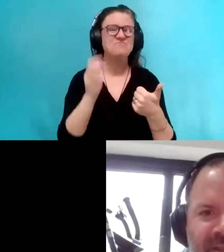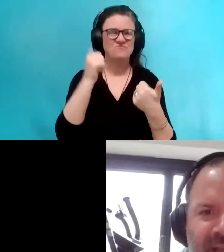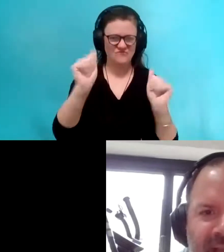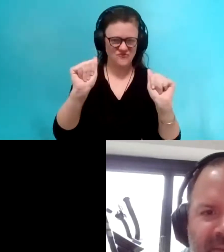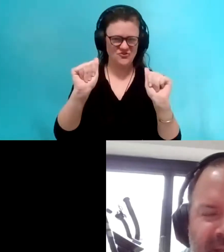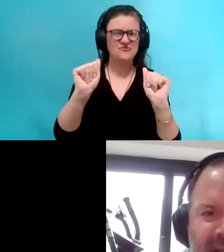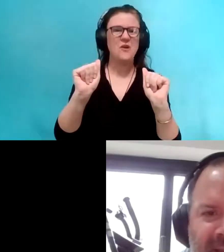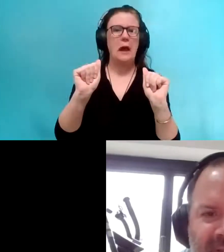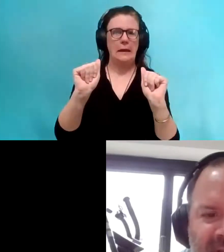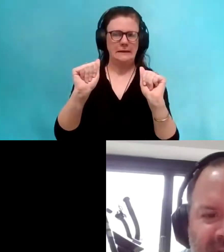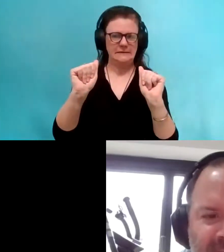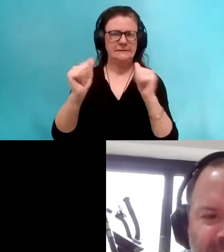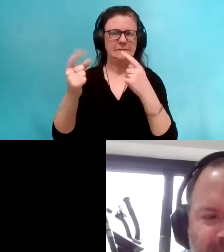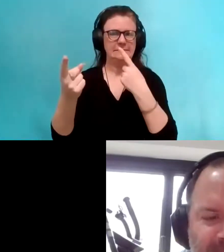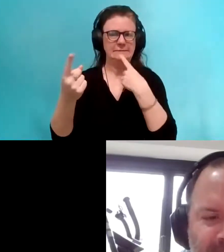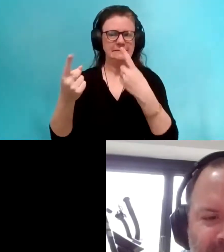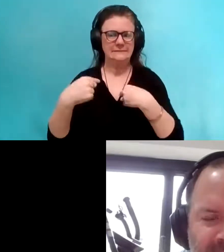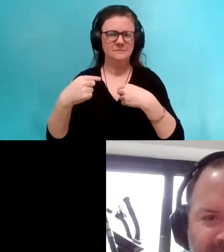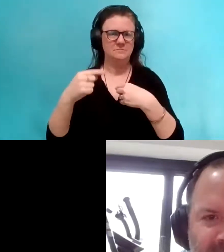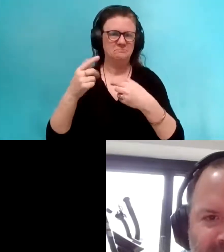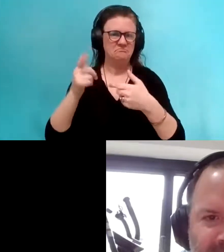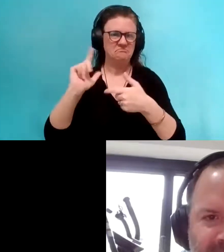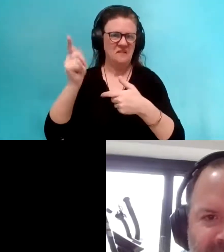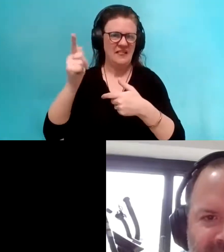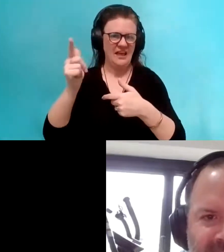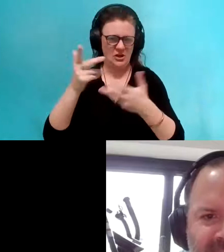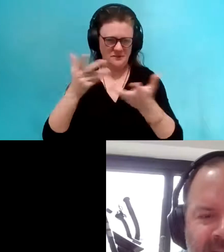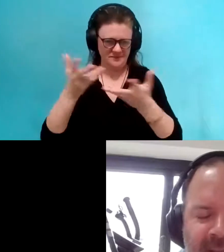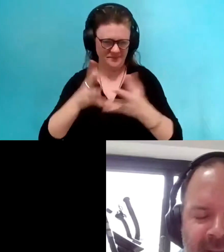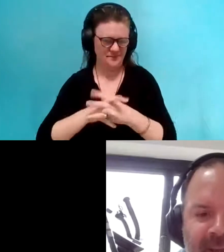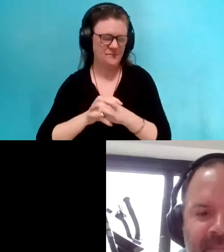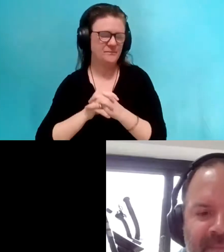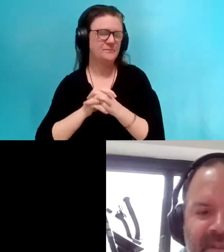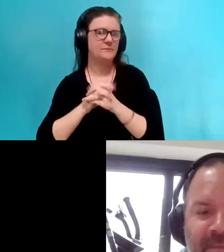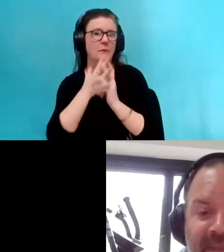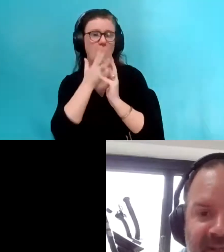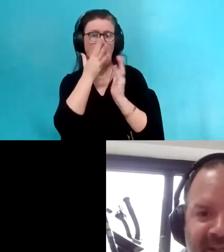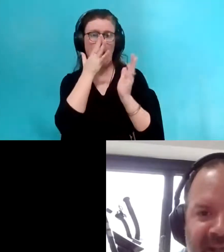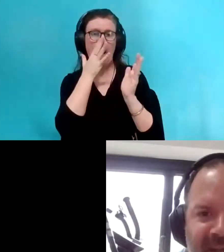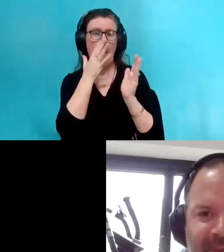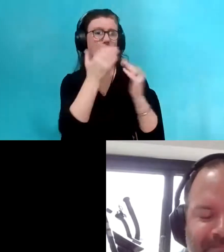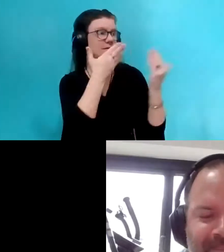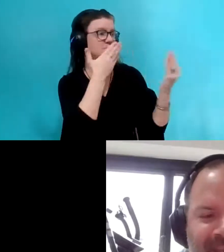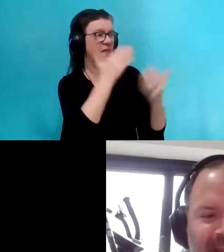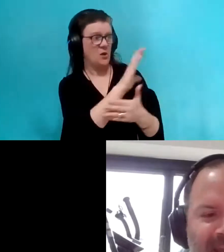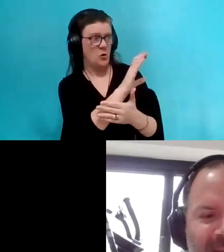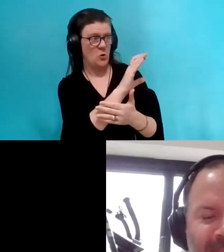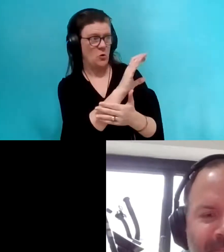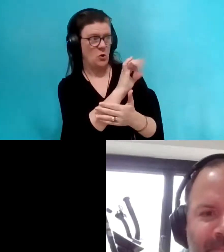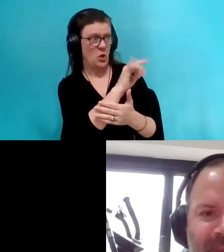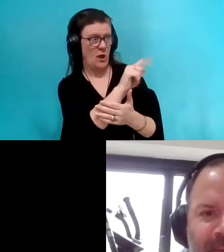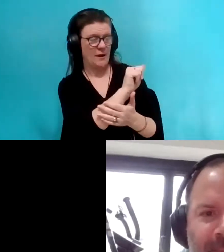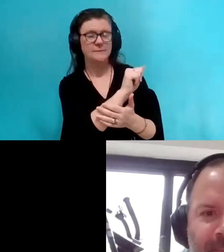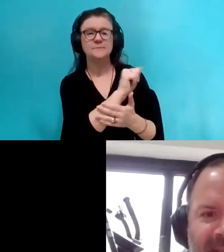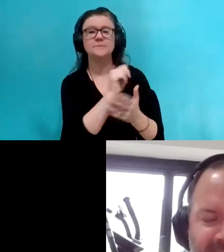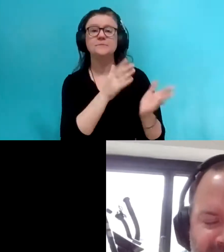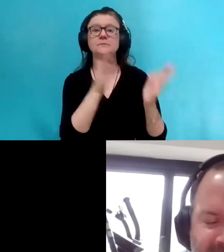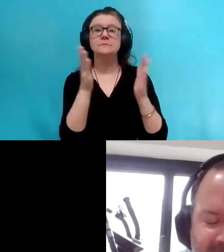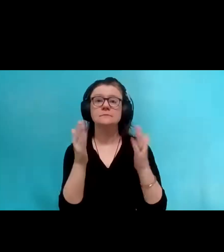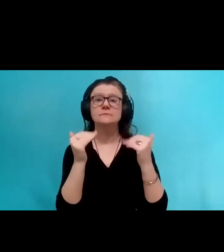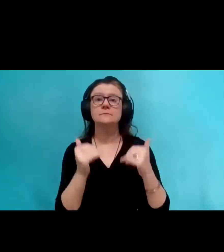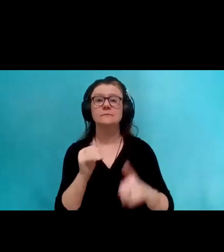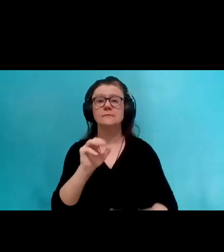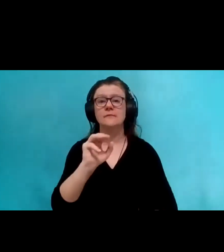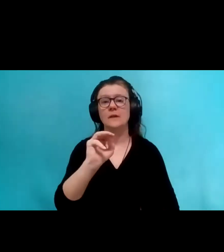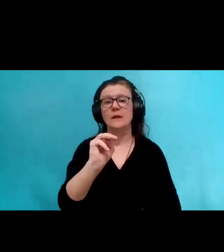get to ones that I haven't had the chance to pose to Claudia at the end. So thanks again, Claudia. Manaza,